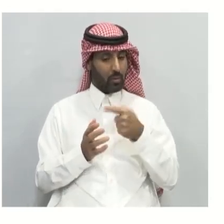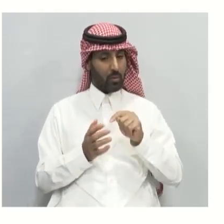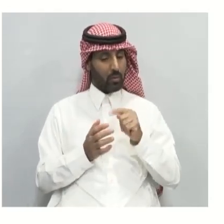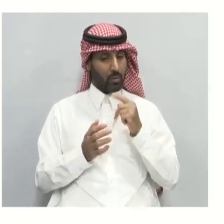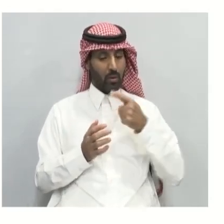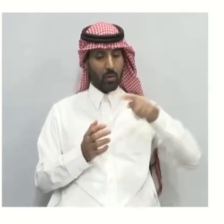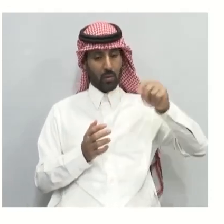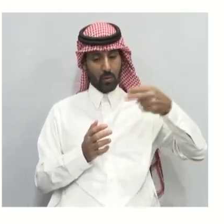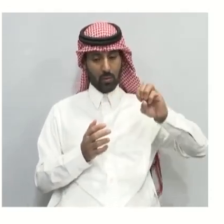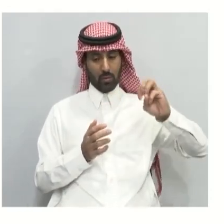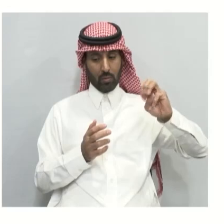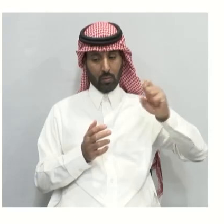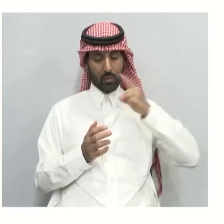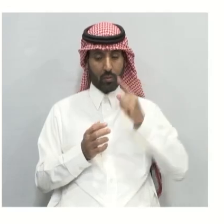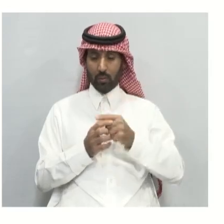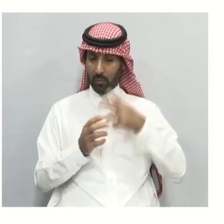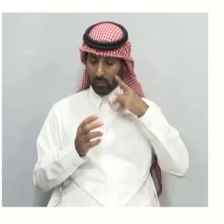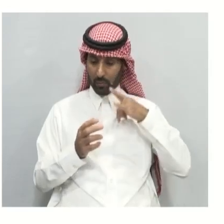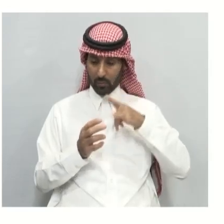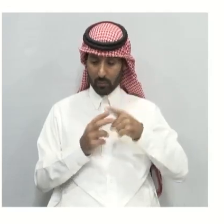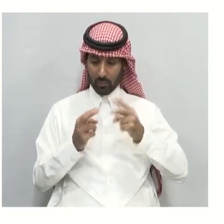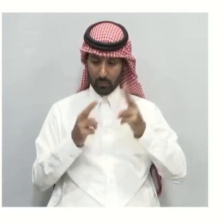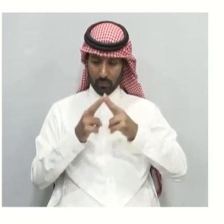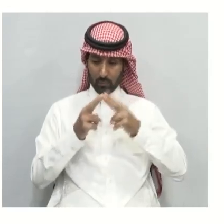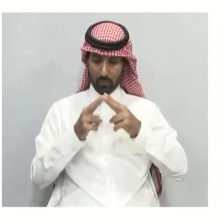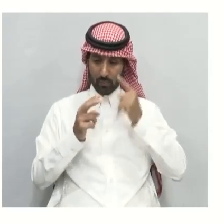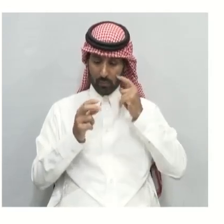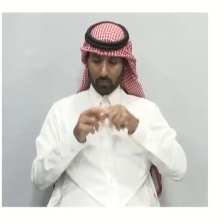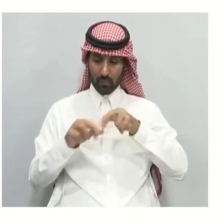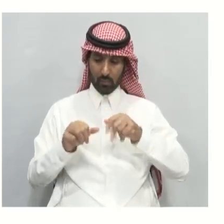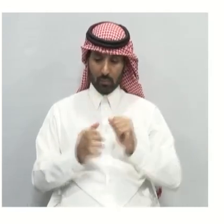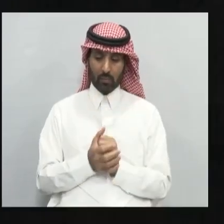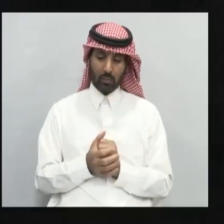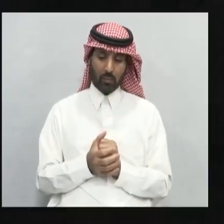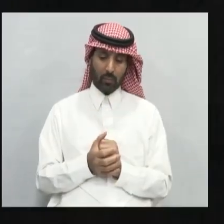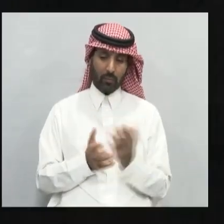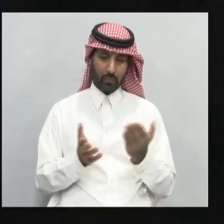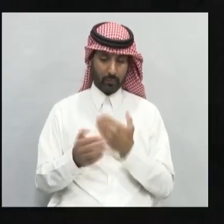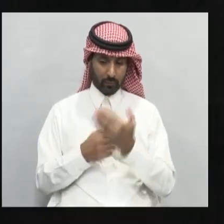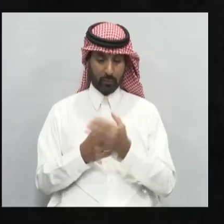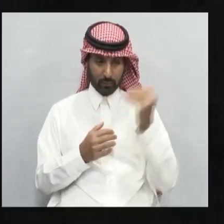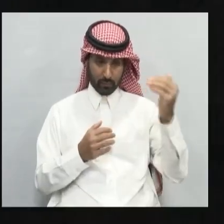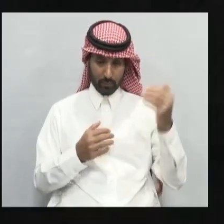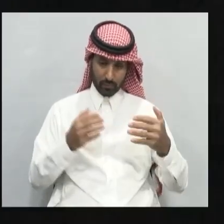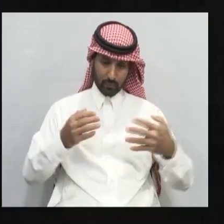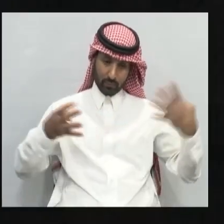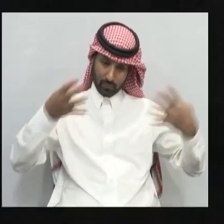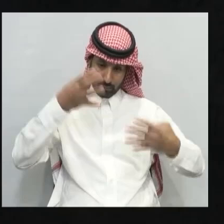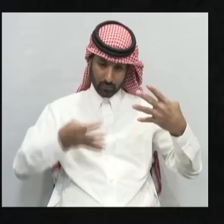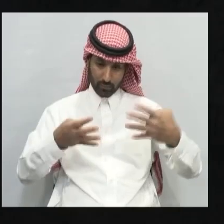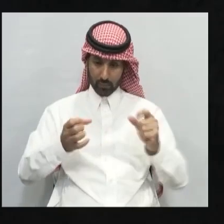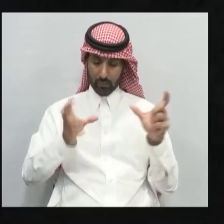Edison, 1879, we can relate him to with electricity. So each invention